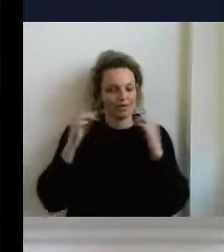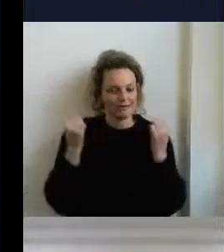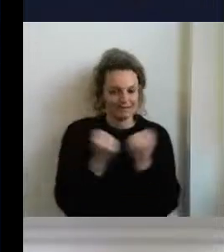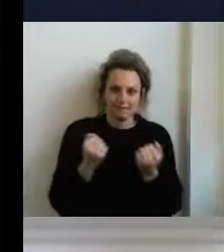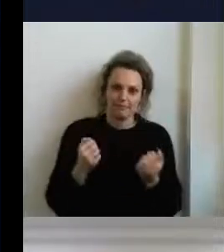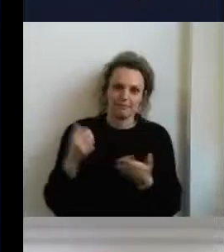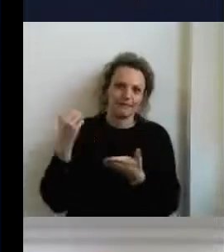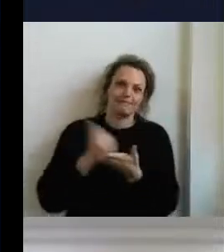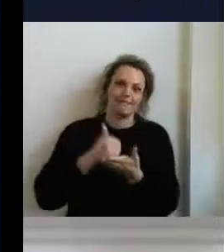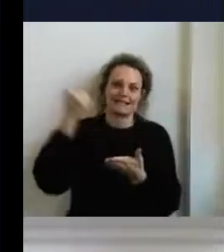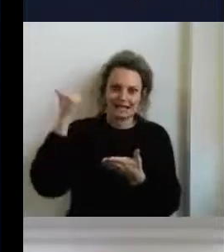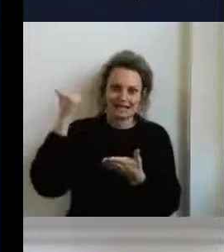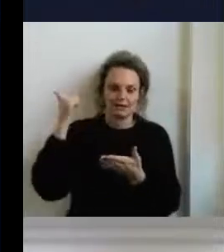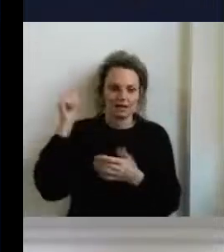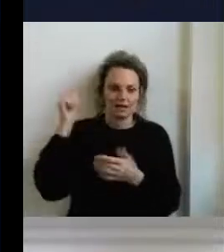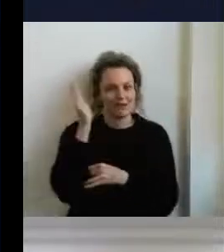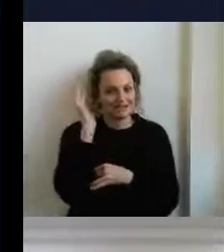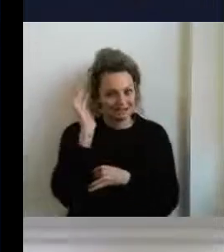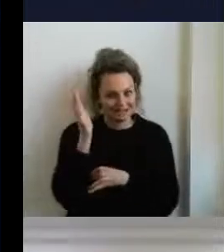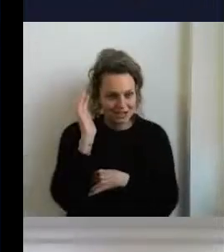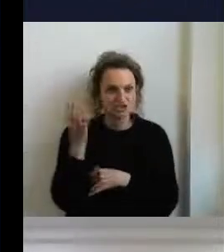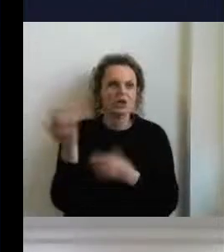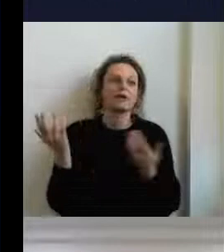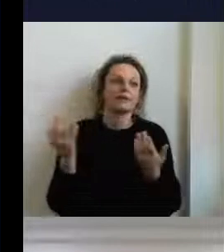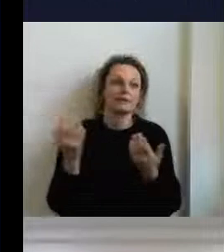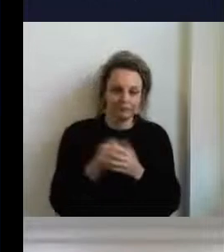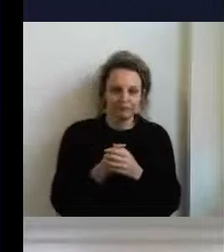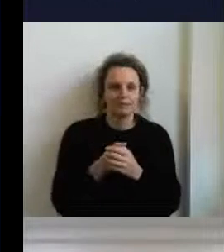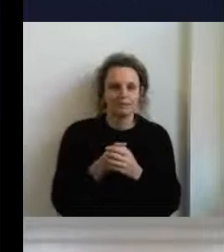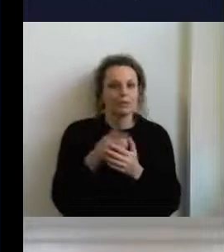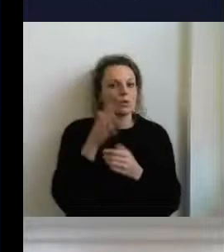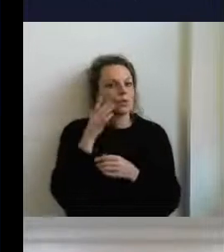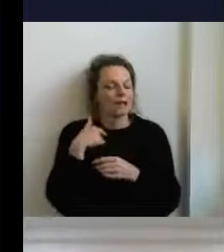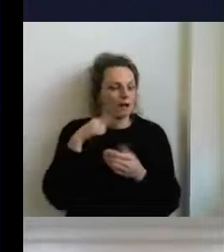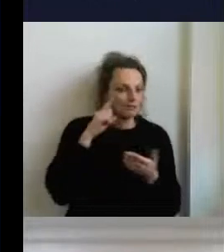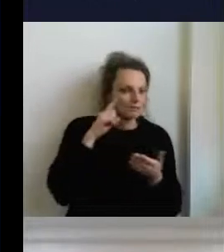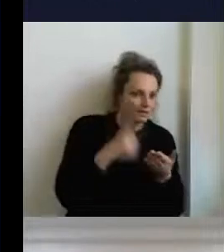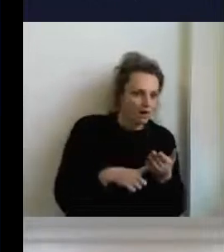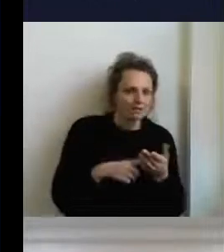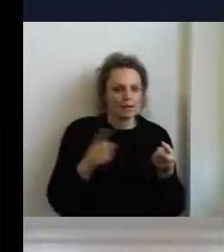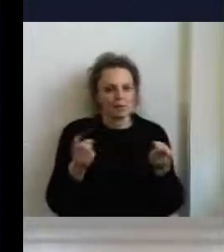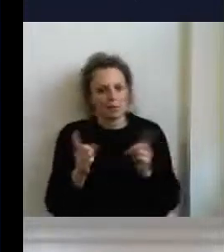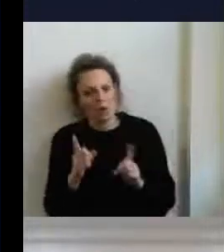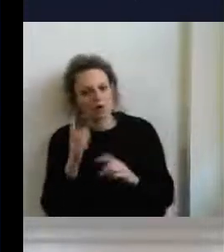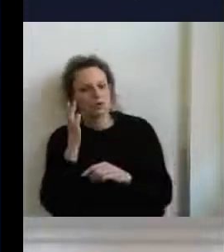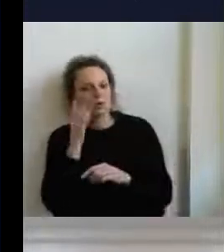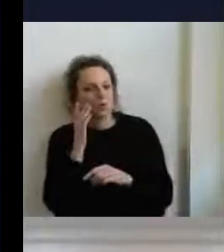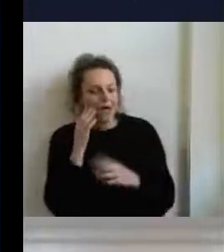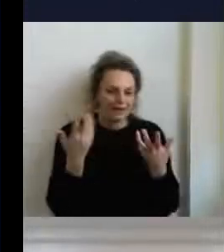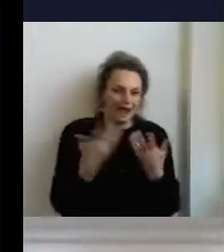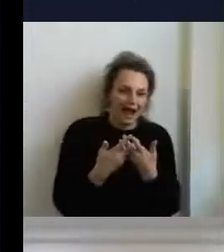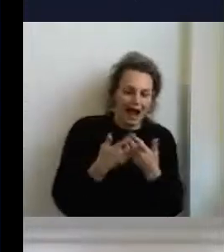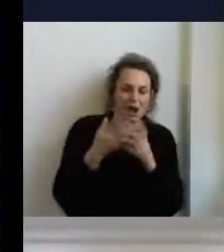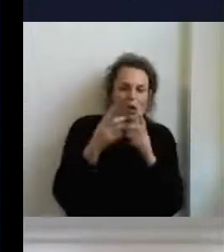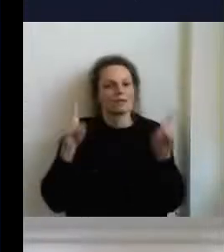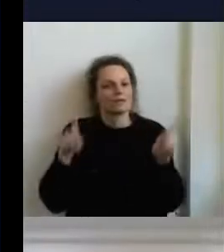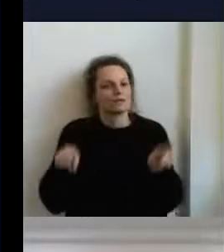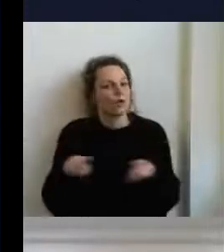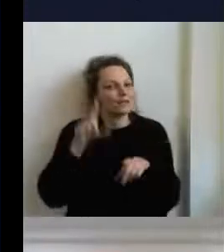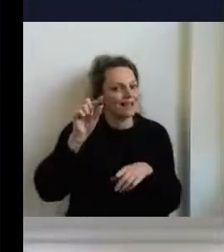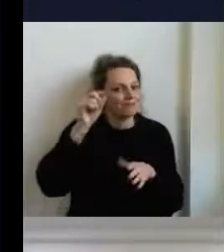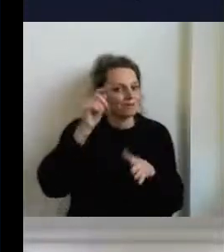me personally. And when I'm deciding what and when and how to get Windows 11, whether to do it as